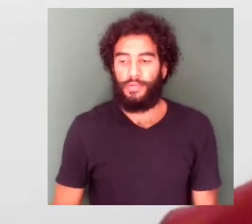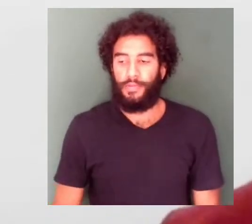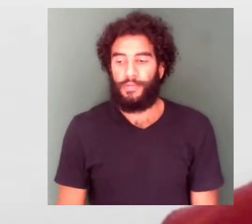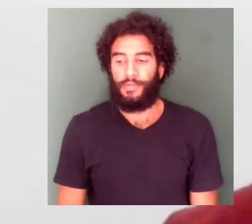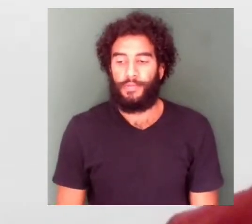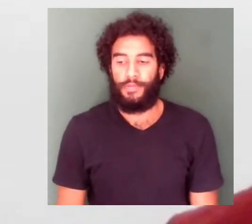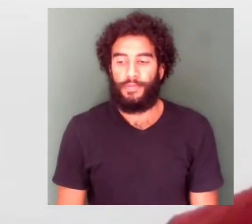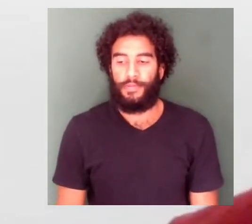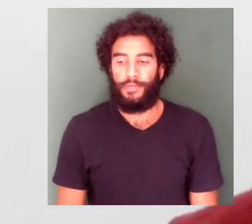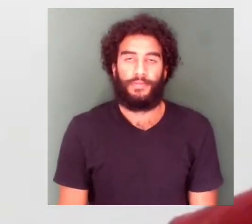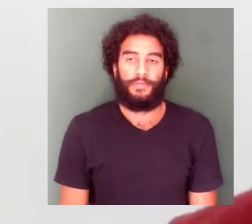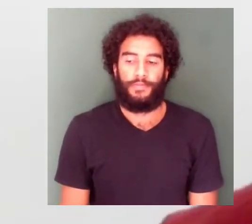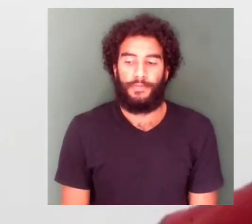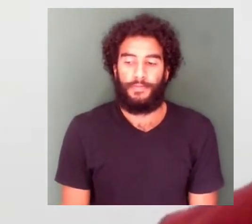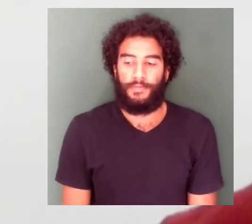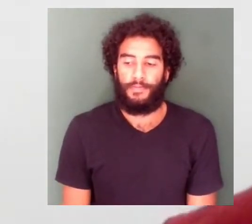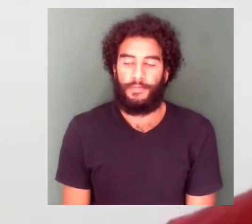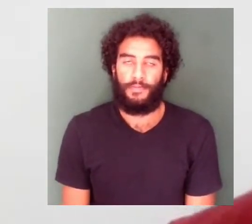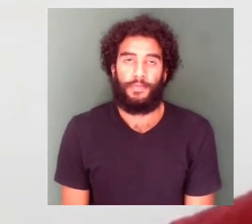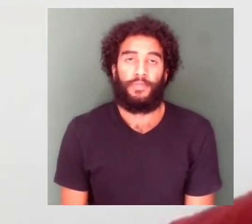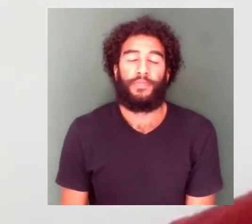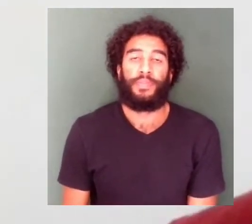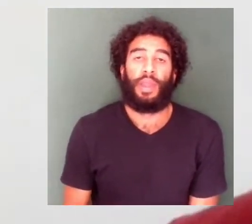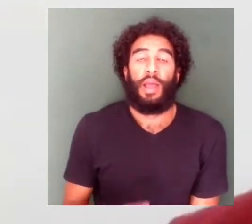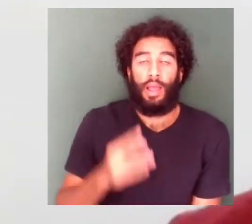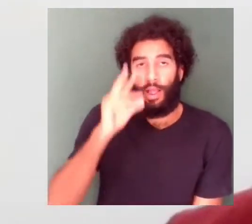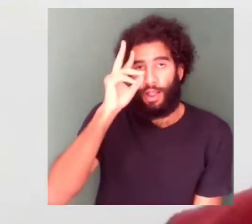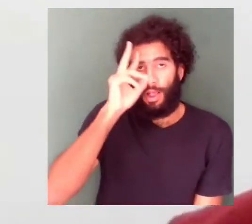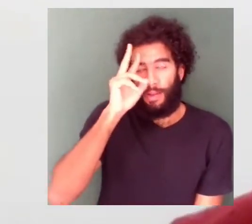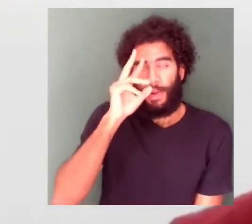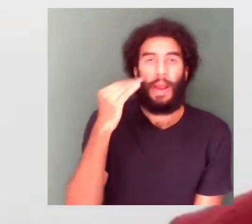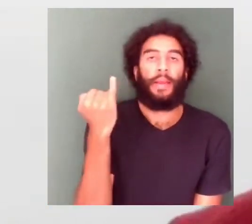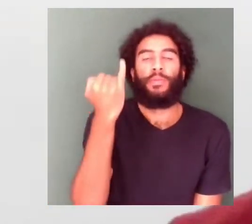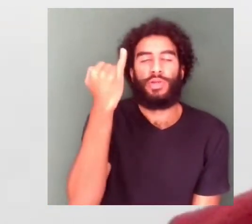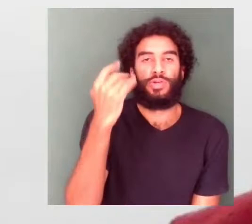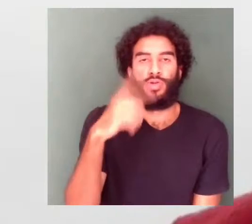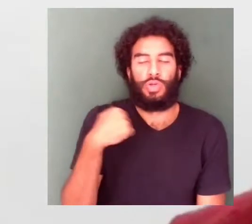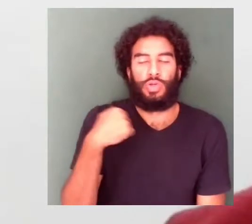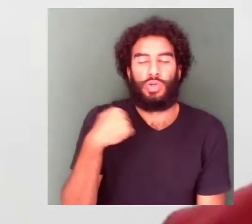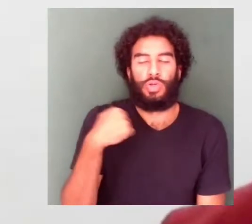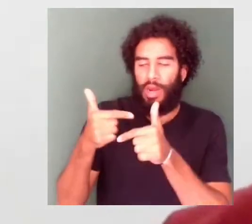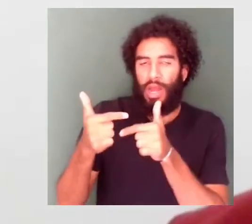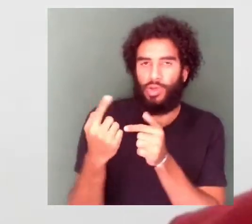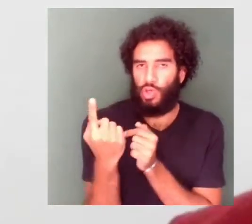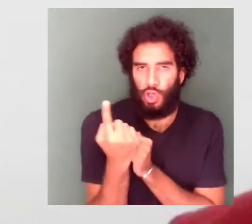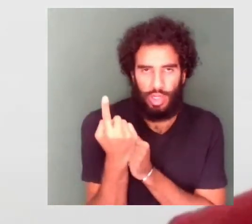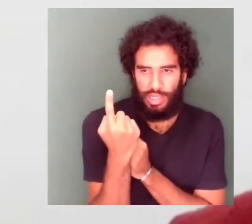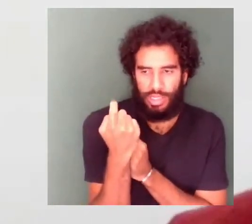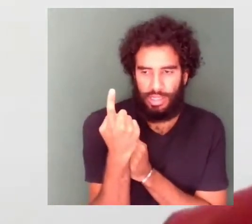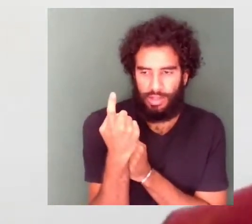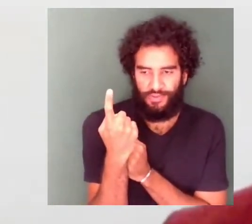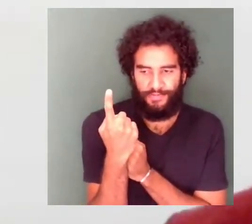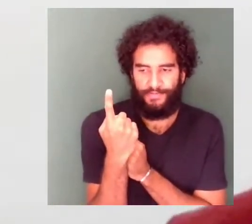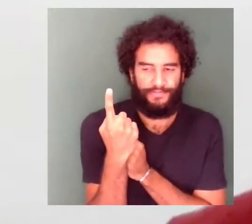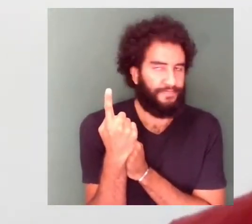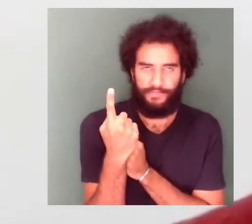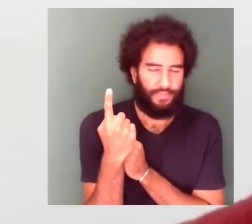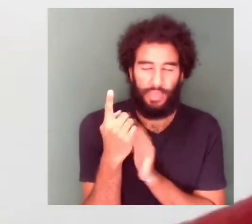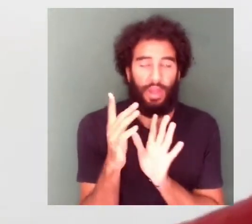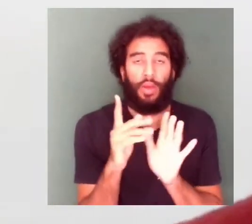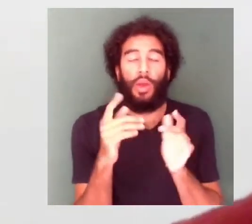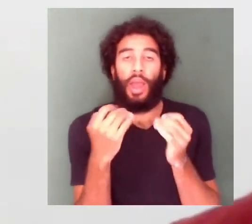practices, and harmful products. And it's important to highlight that we are not alone. We act